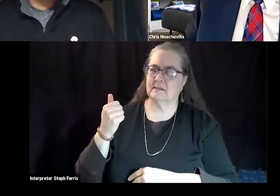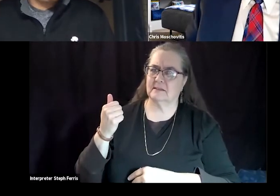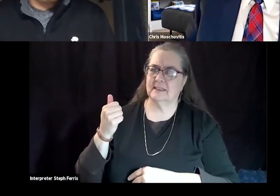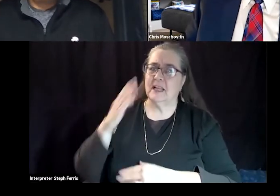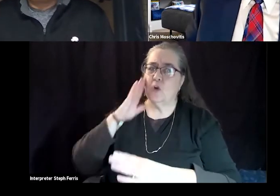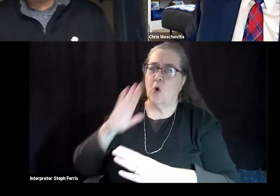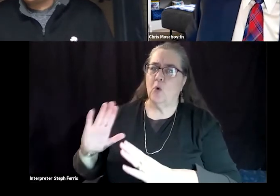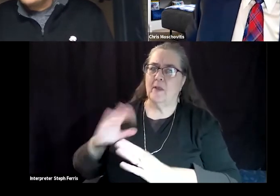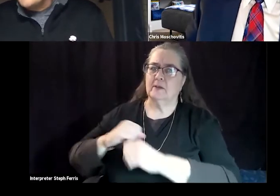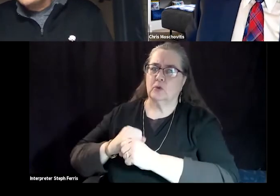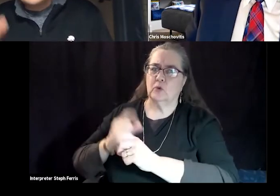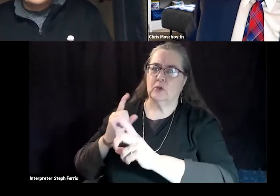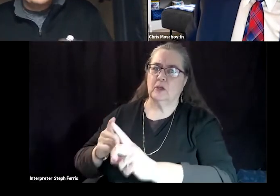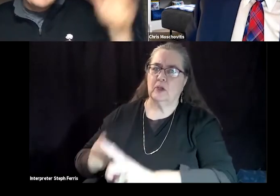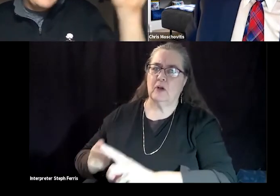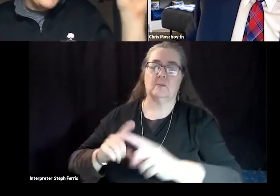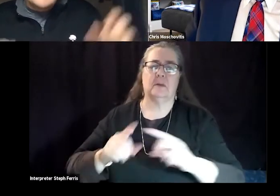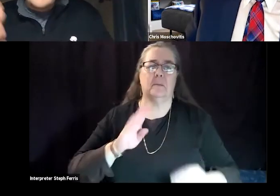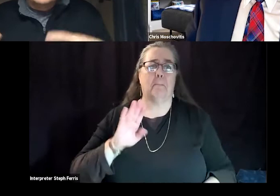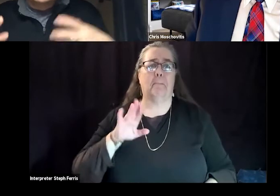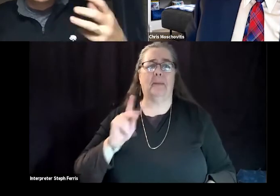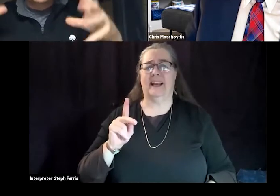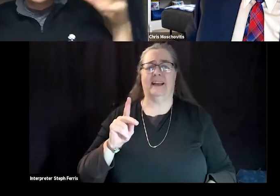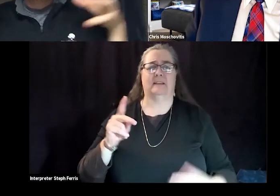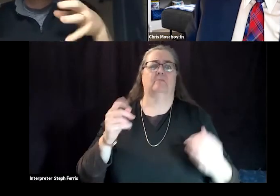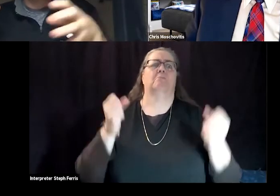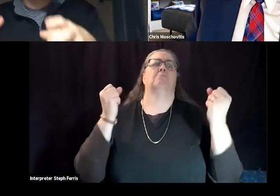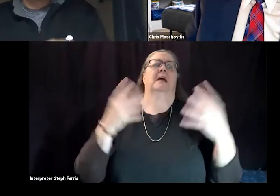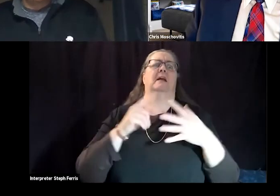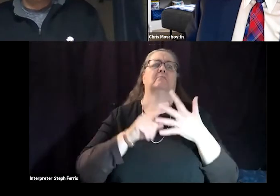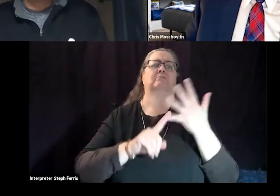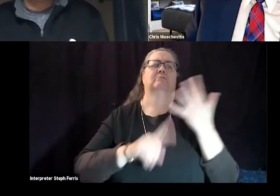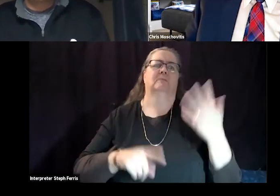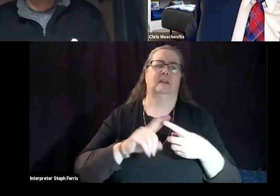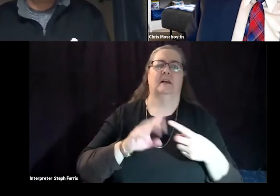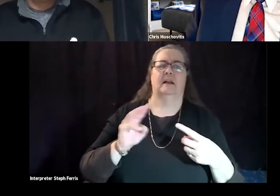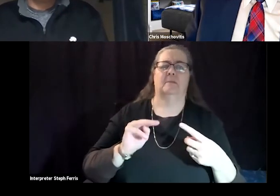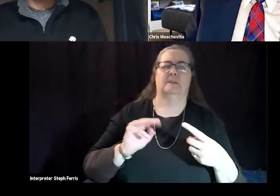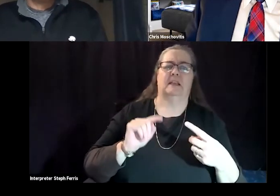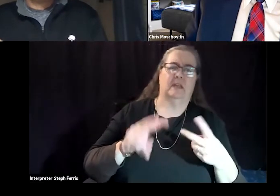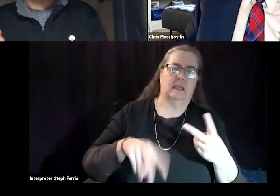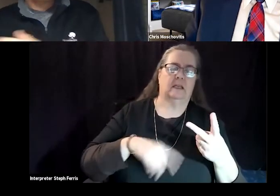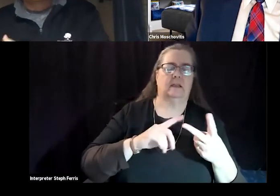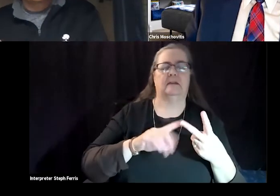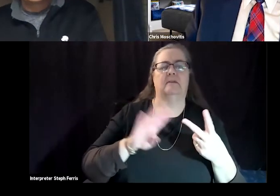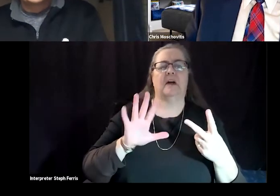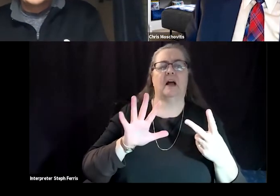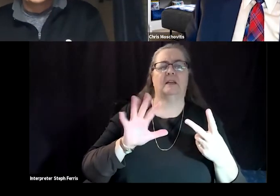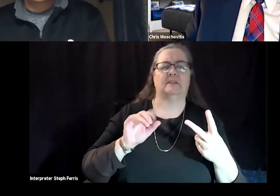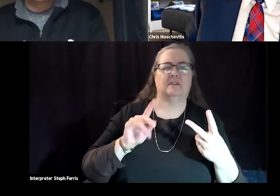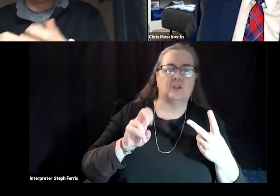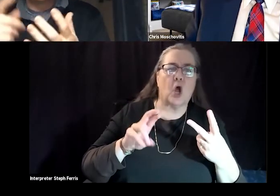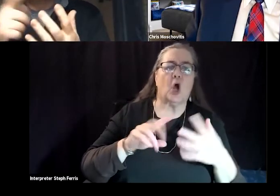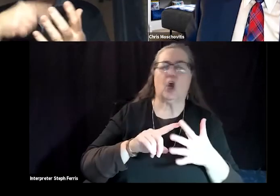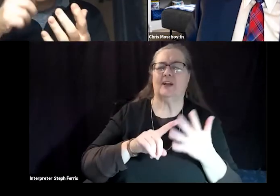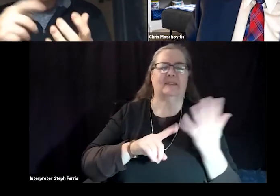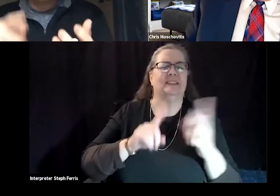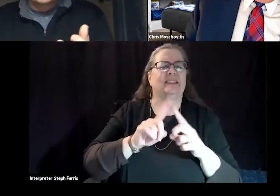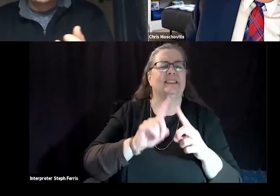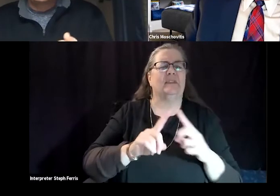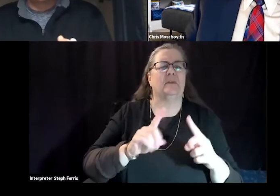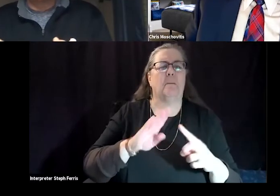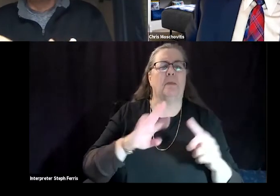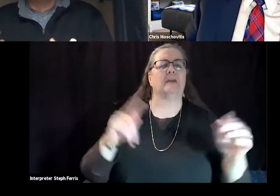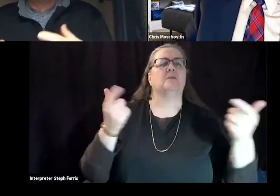Right. MTB, Five Star, Fifth Third, all these smaller name banks are all using third-party apps for their